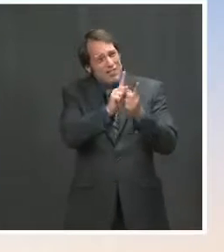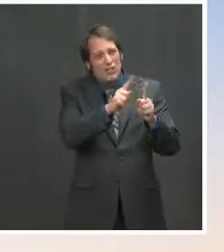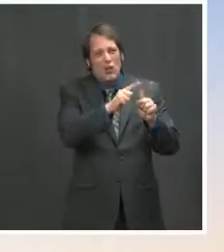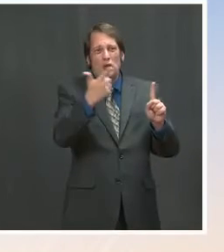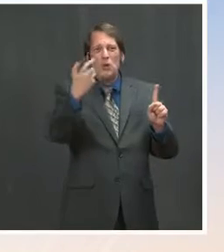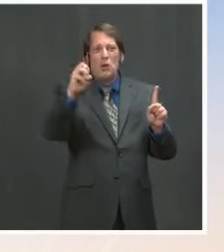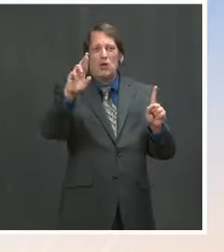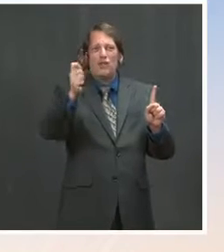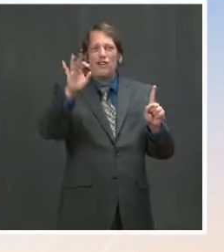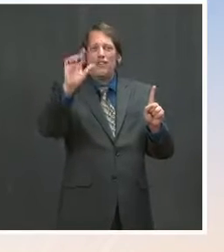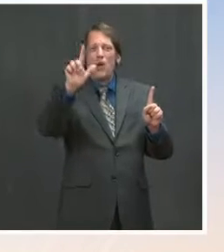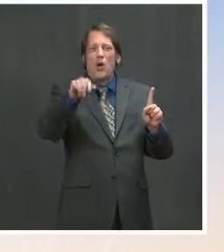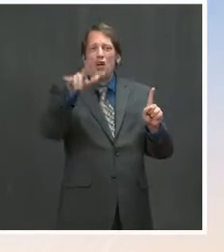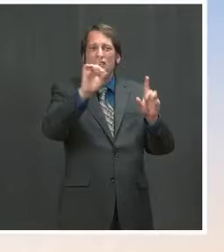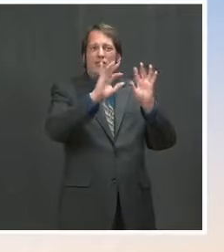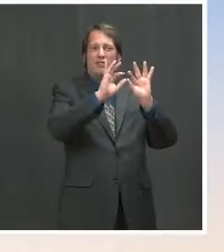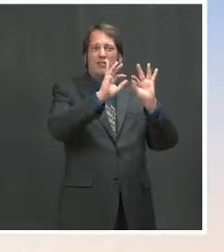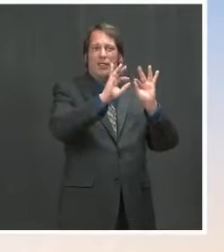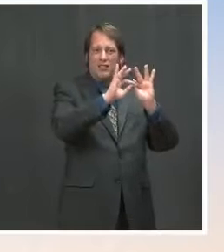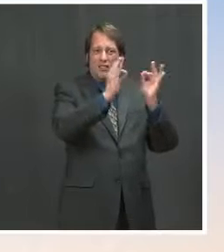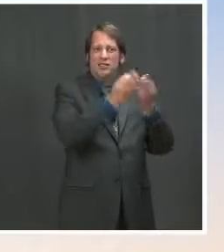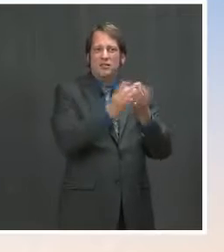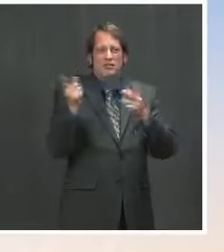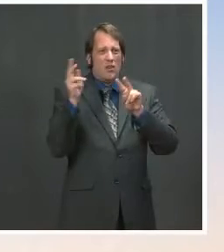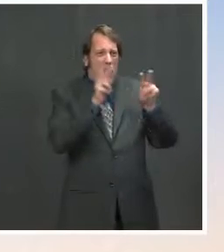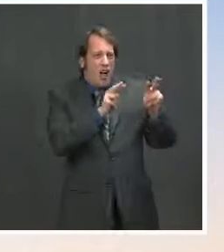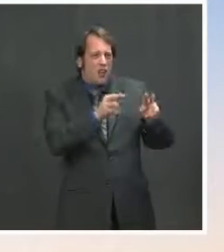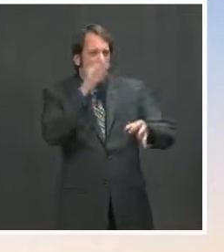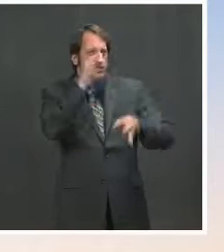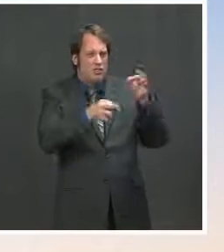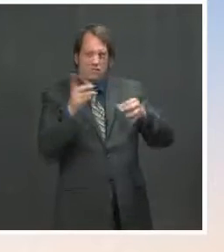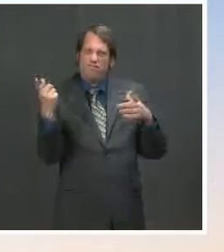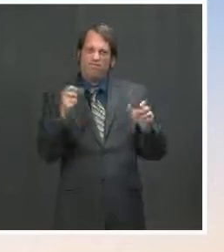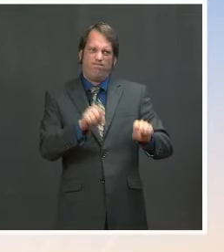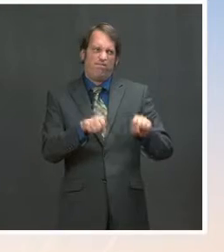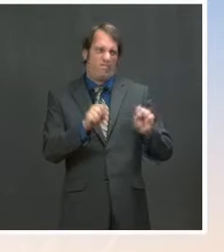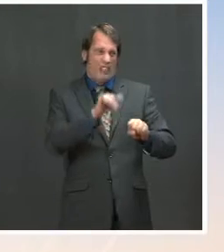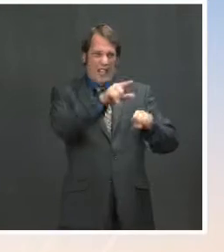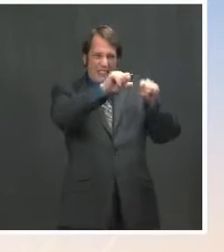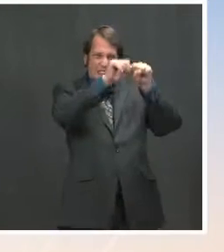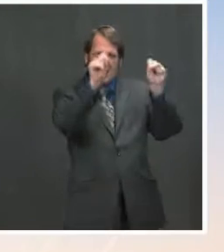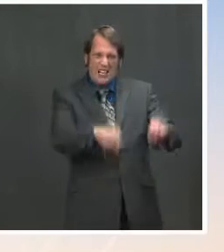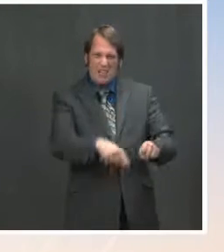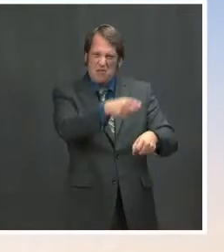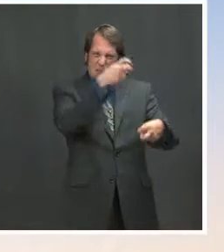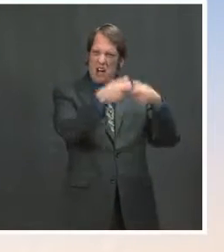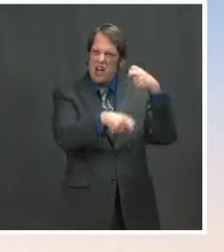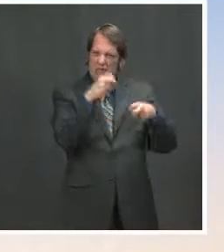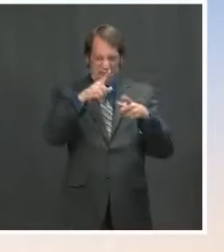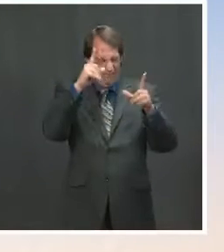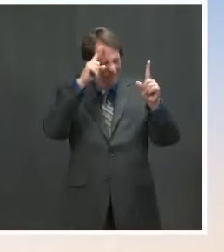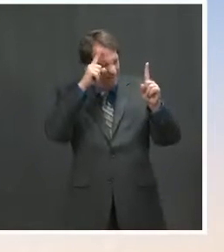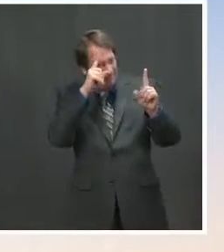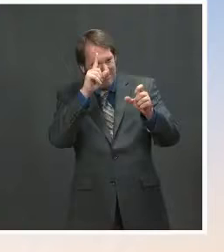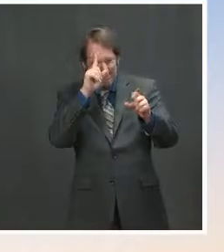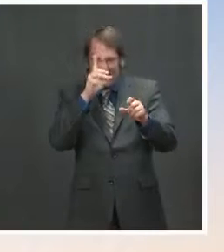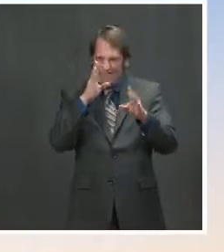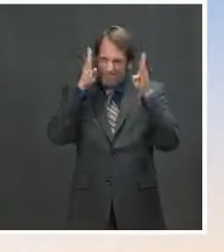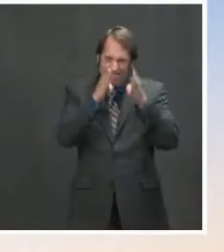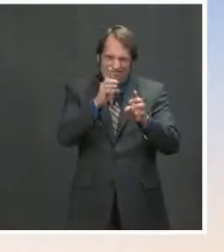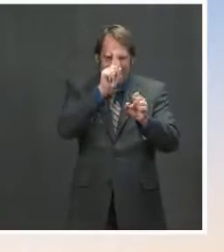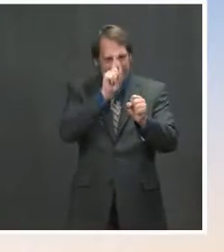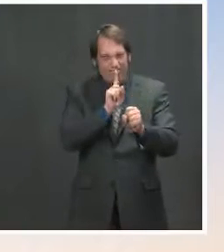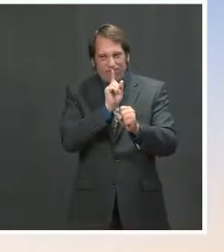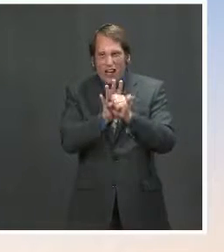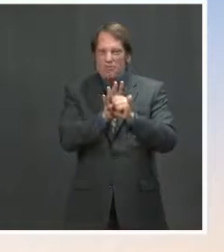committed to undoing this long-standing systemic problem. His view is also that exercising First Amendment rights and protesting injustice